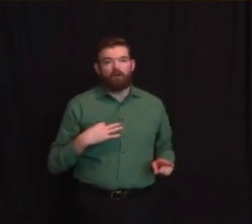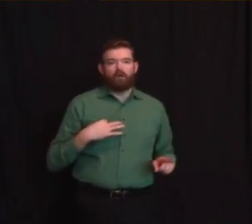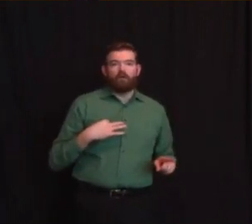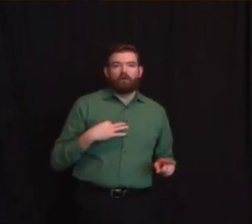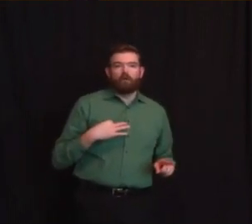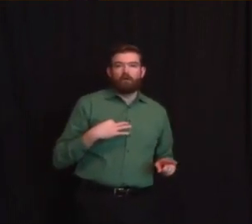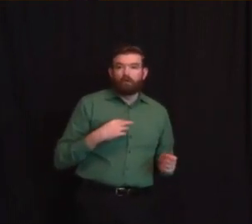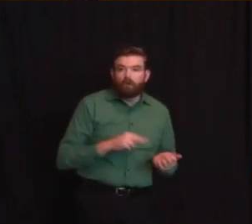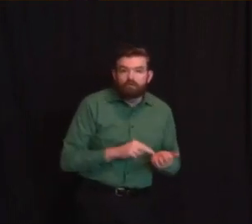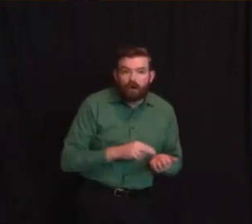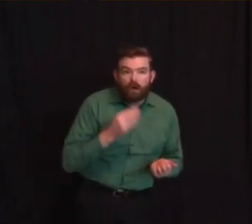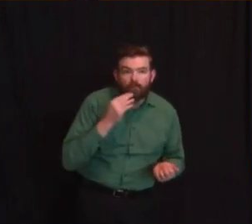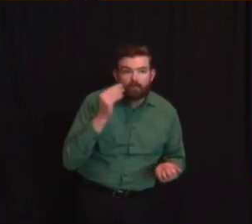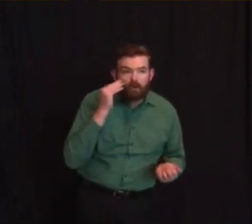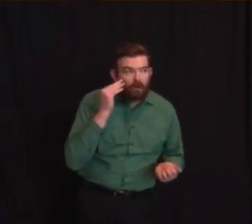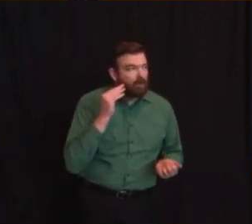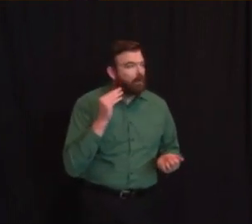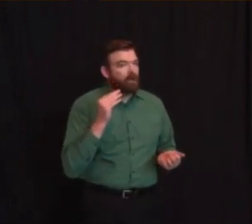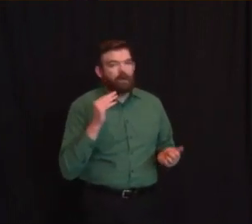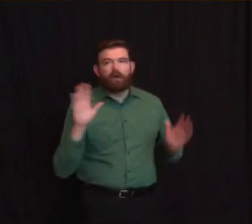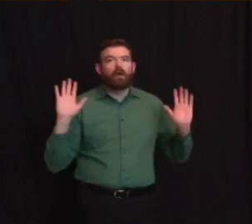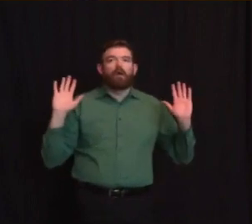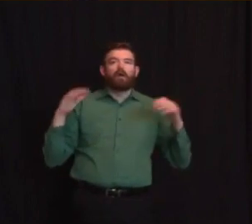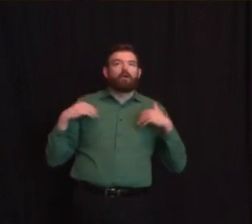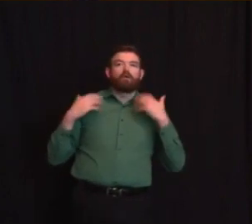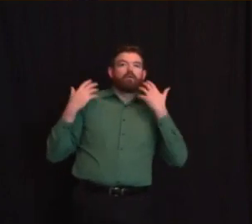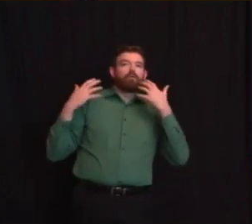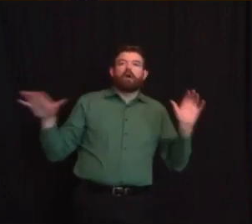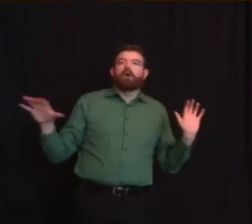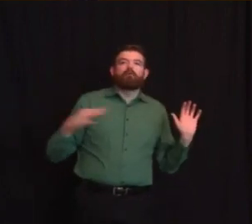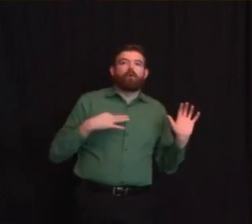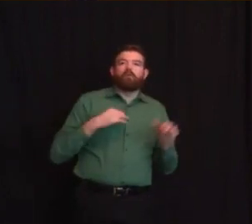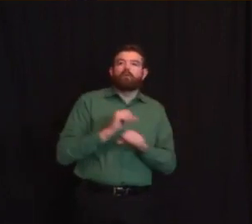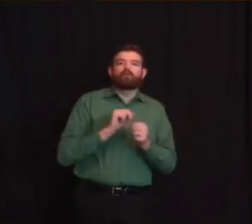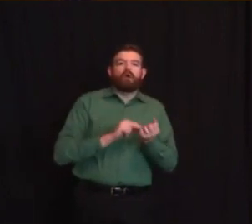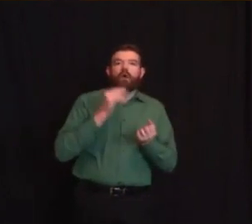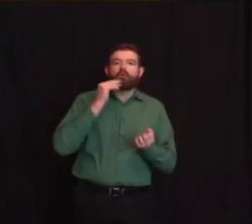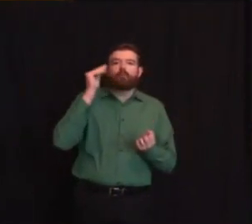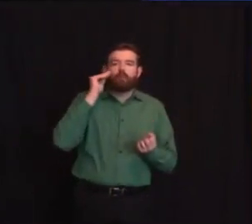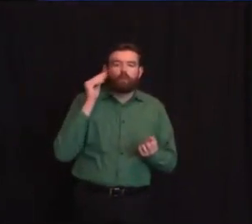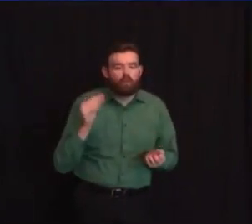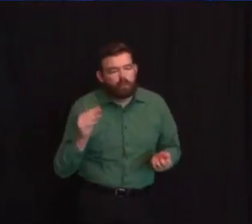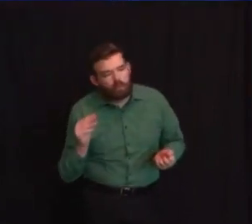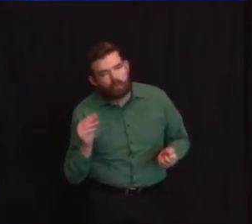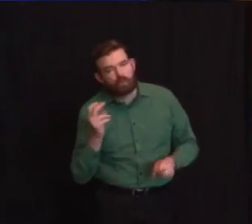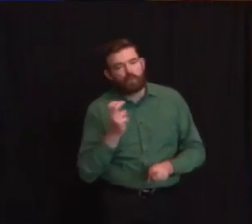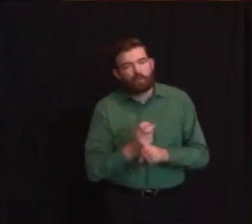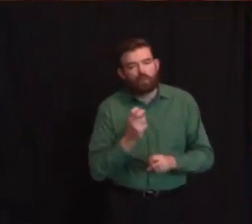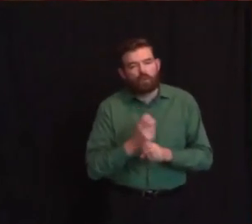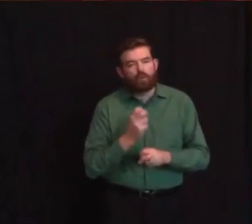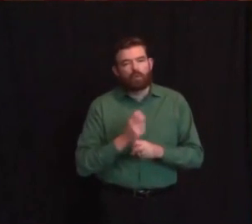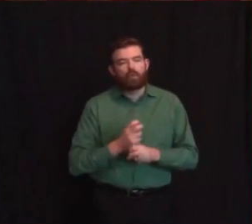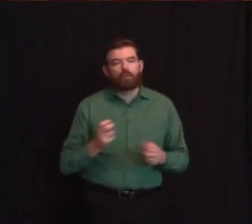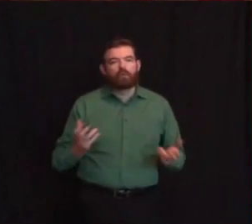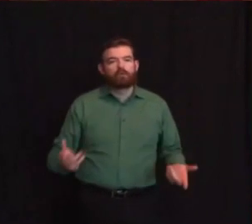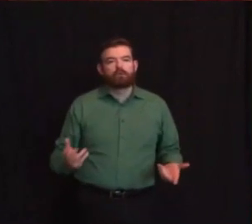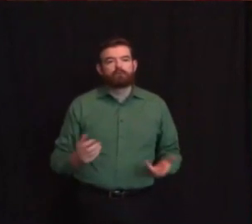need. So we're working really hard on it. Thank you. I'm going to mask up here,